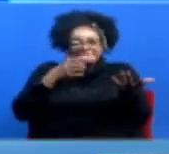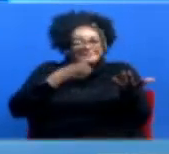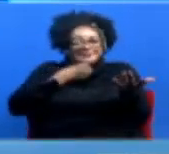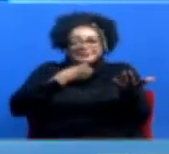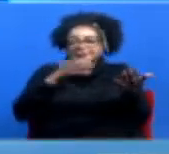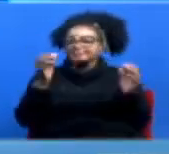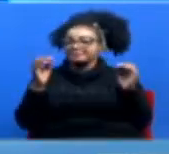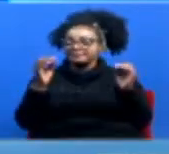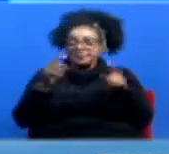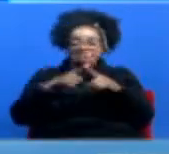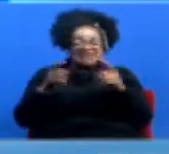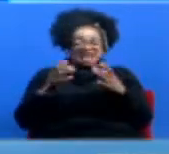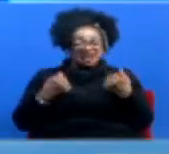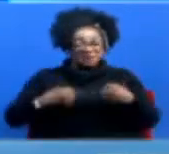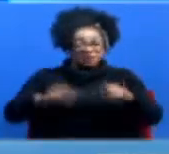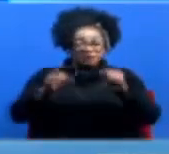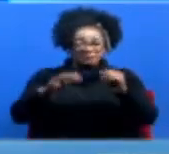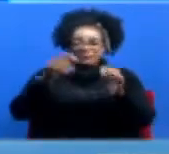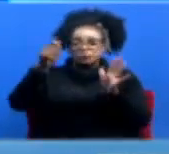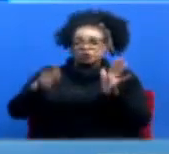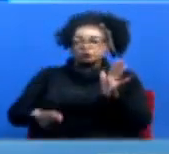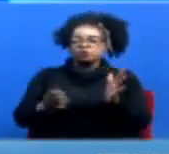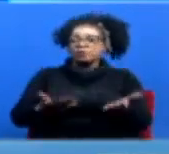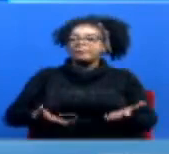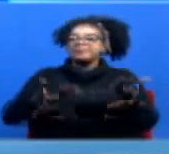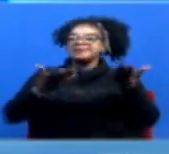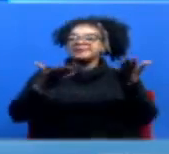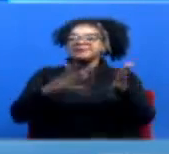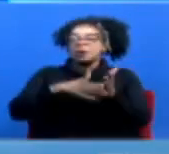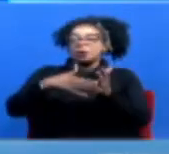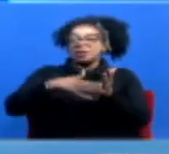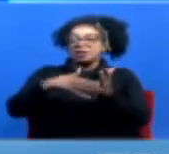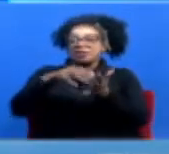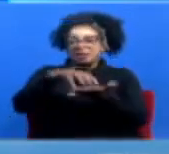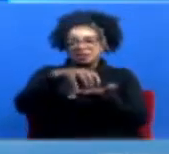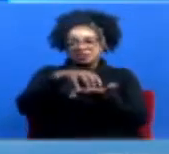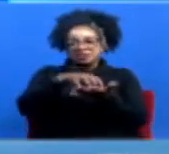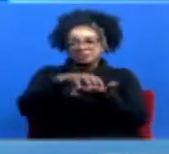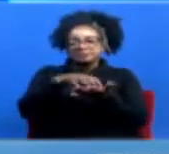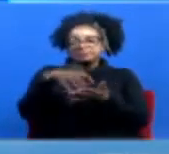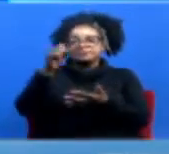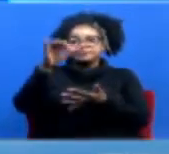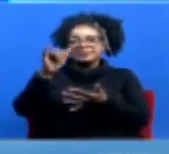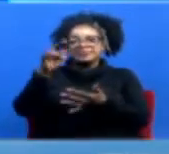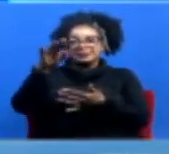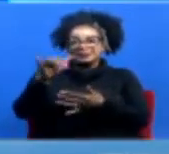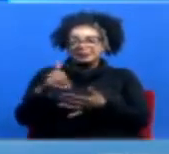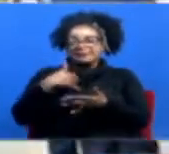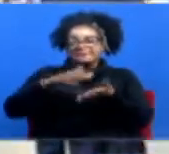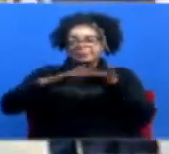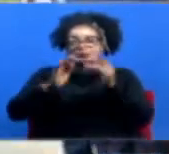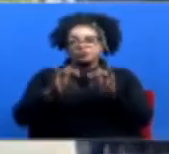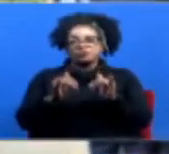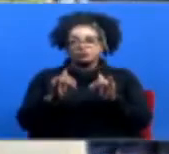deliberate effort by the prosecution to present a weak case. NTV Sidney Chazima opens our broadcast tonight.